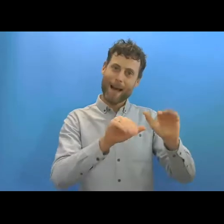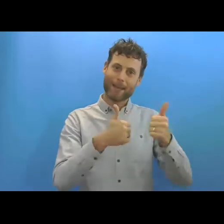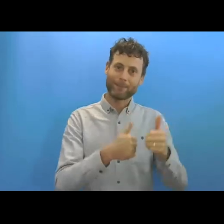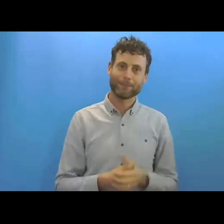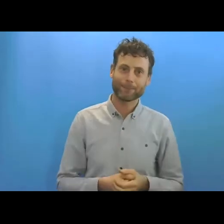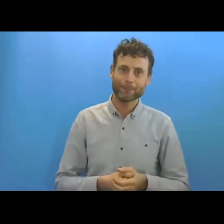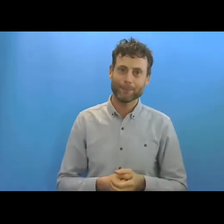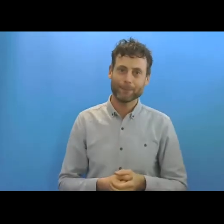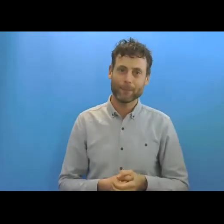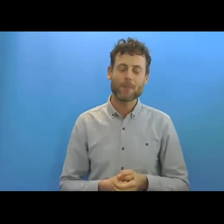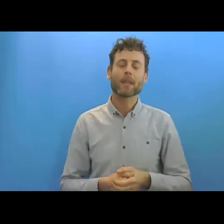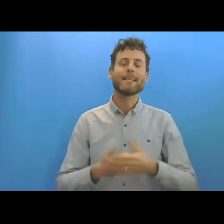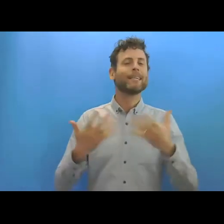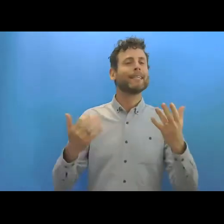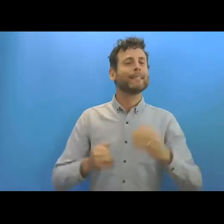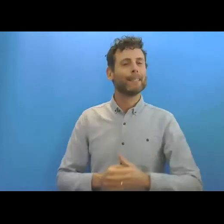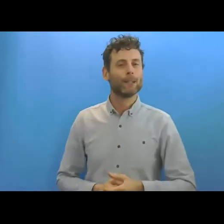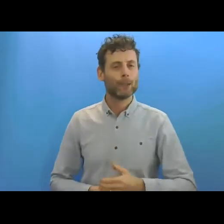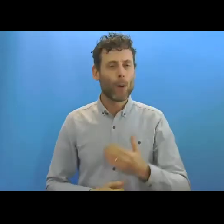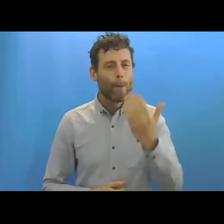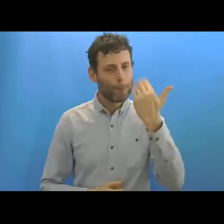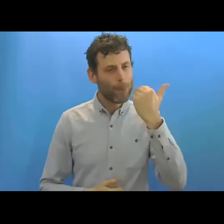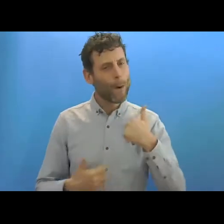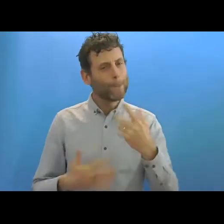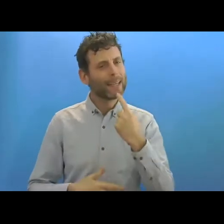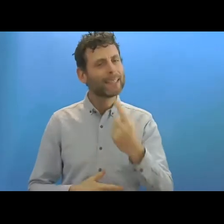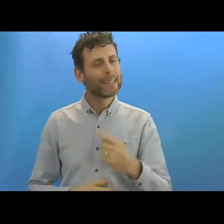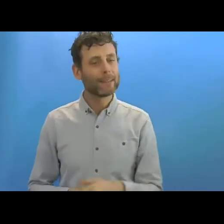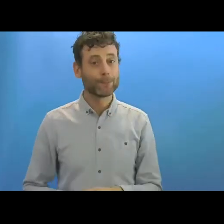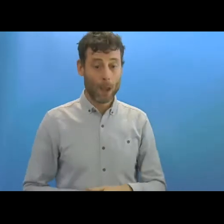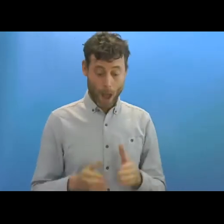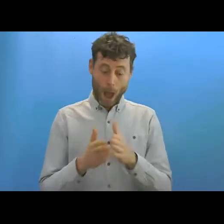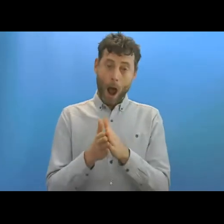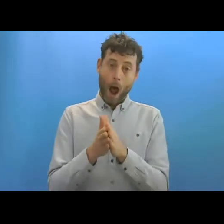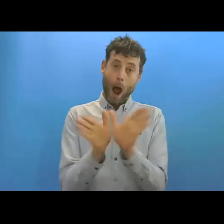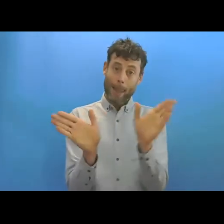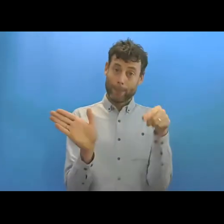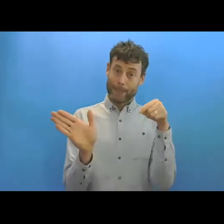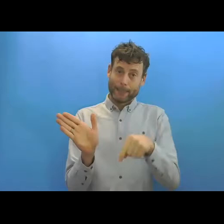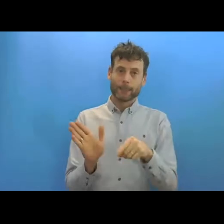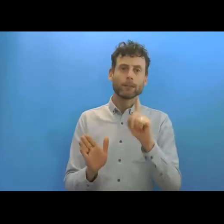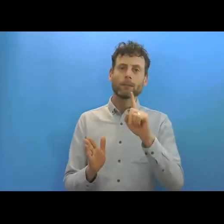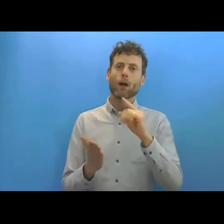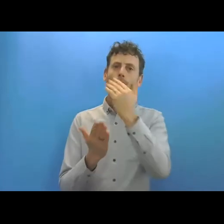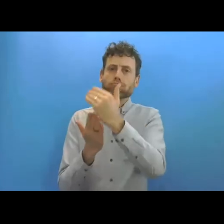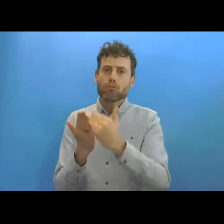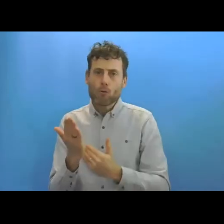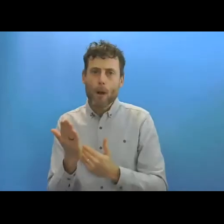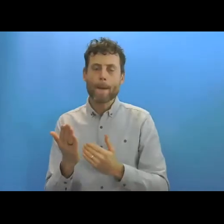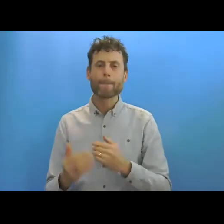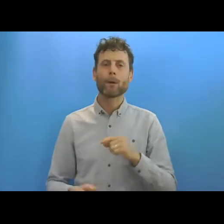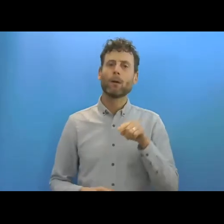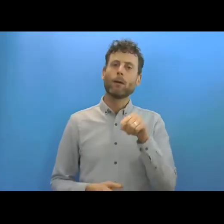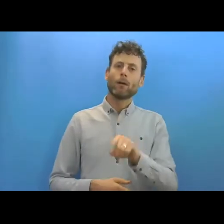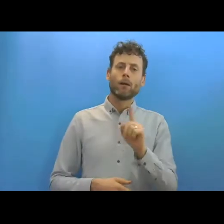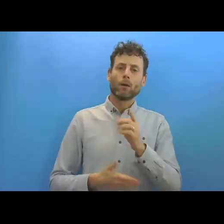So I said earlier that Unlimited was at the moment a programme and we're delivered through Shape Arts and Arts Admin. And that's the